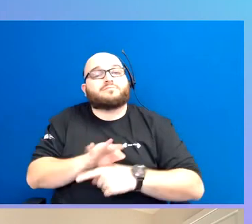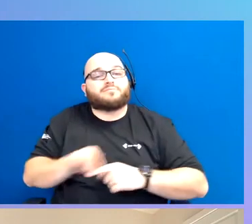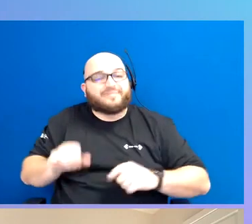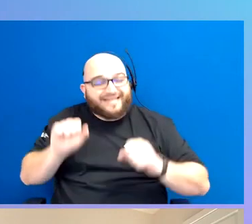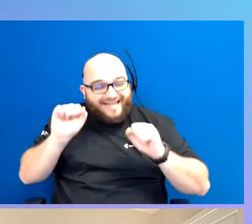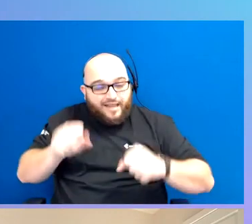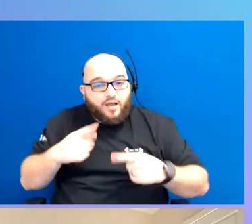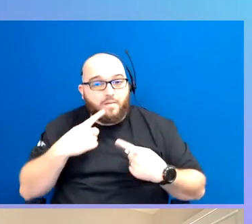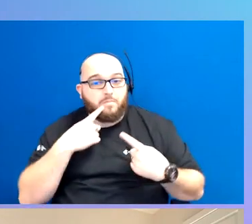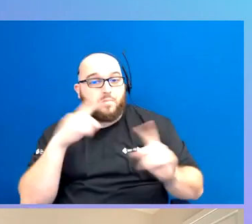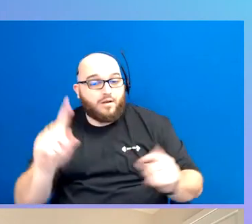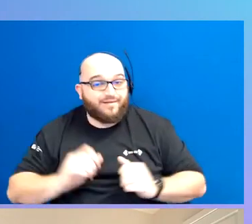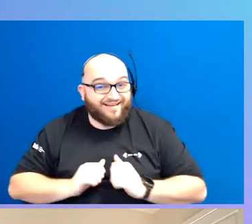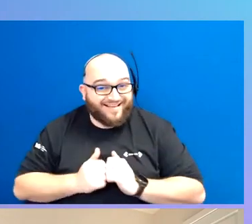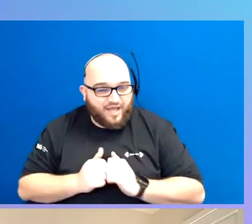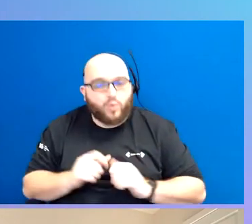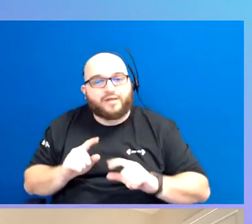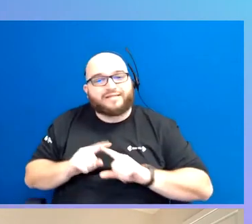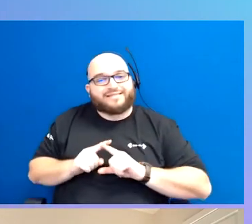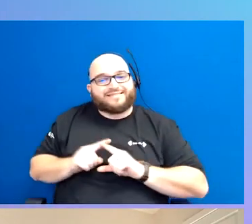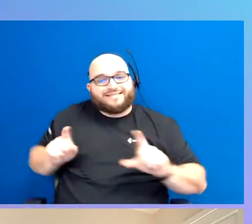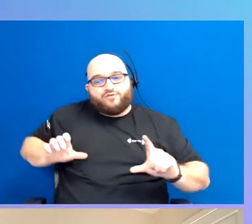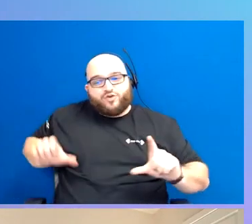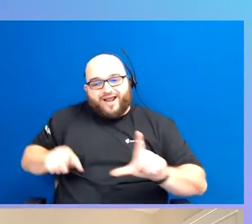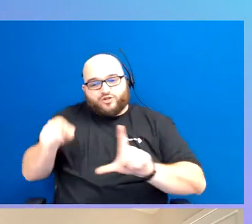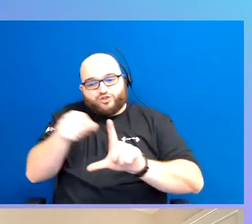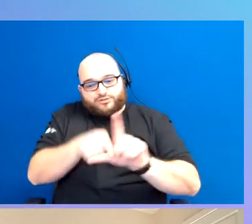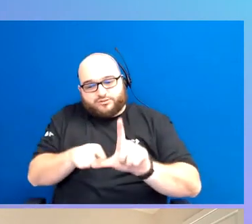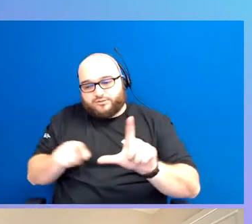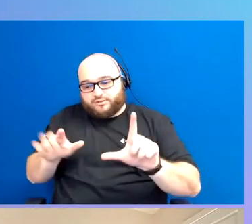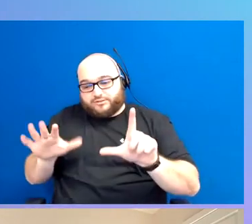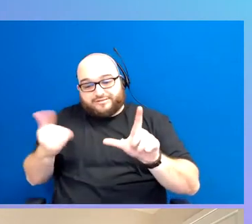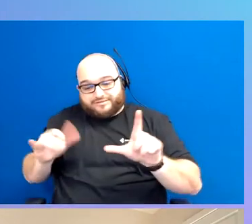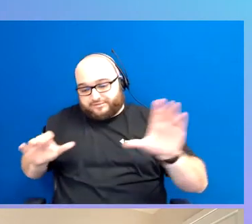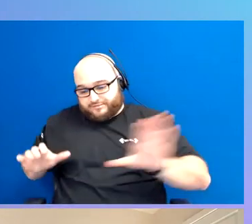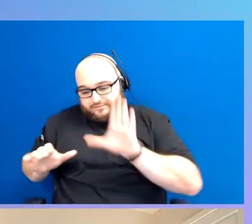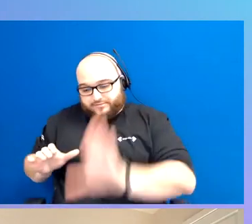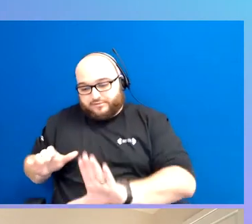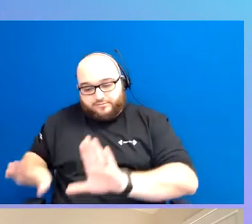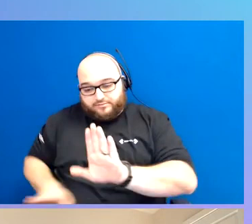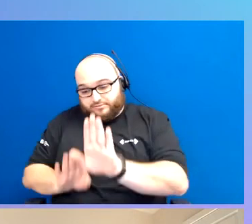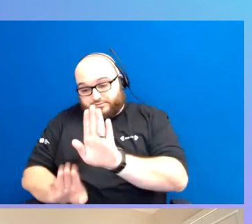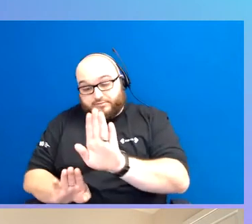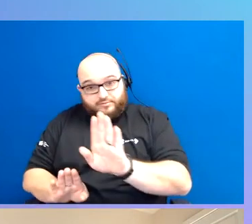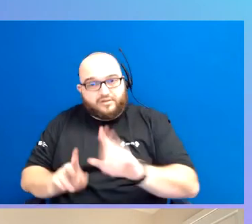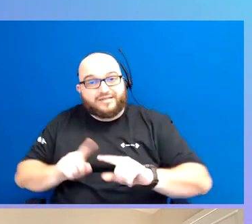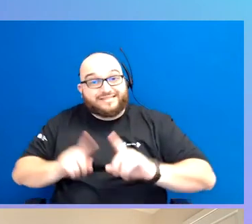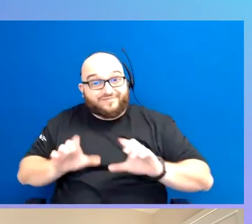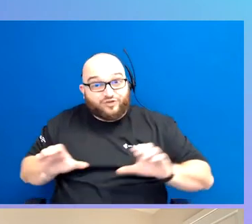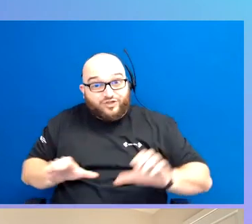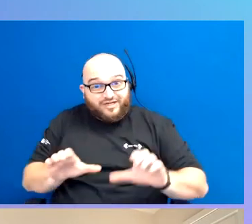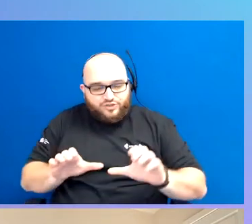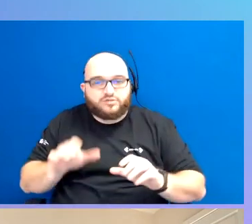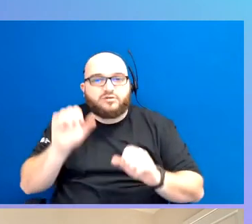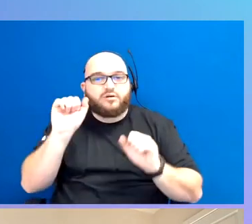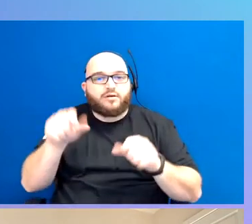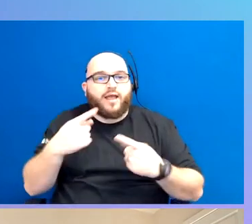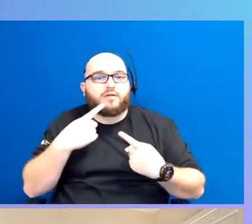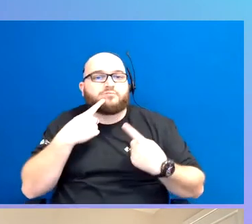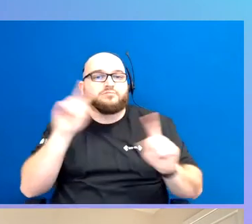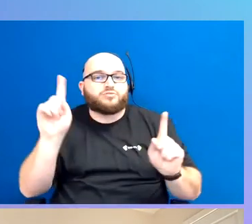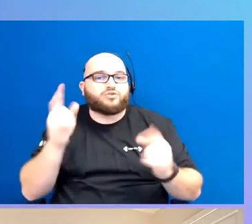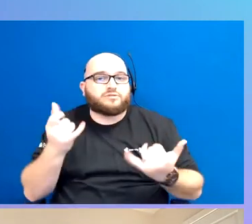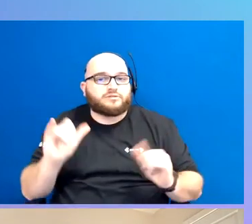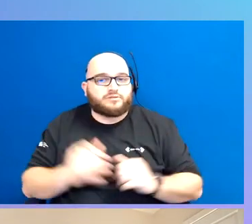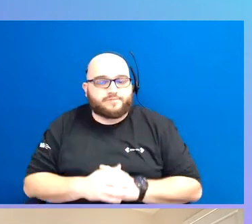different action or control, then it is an exception. But now again, my personal opinion regarding this is that if